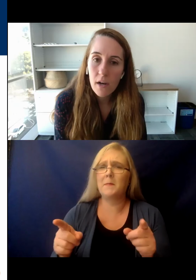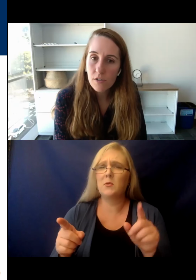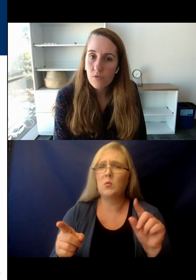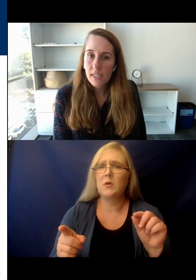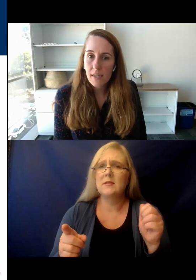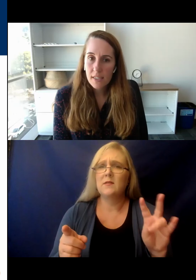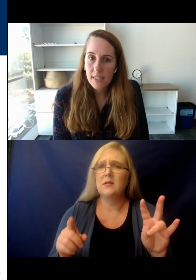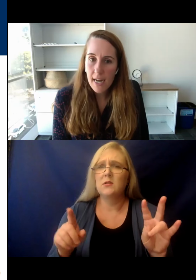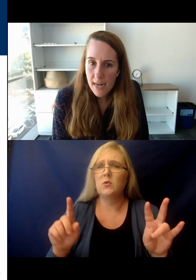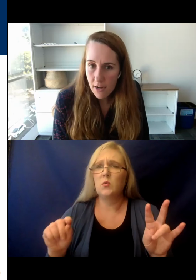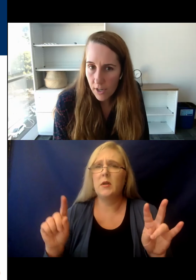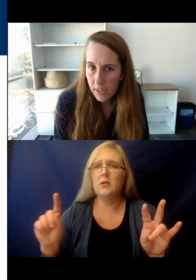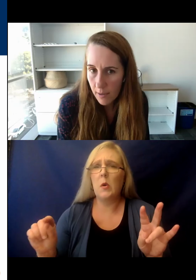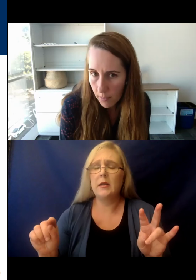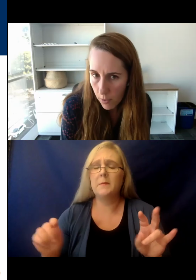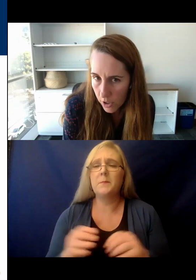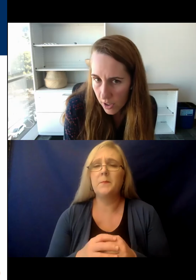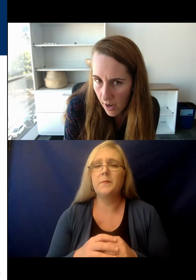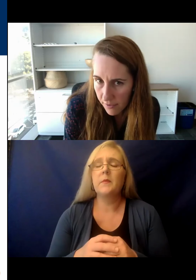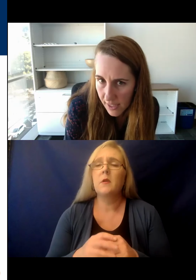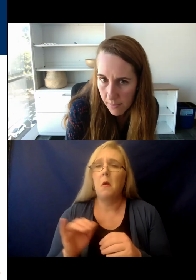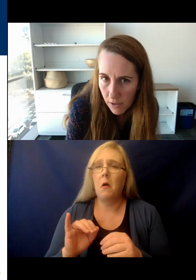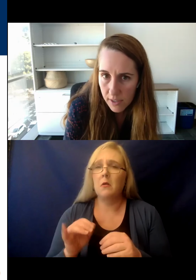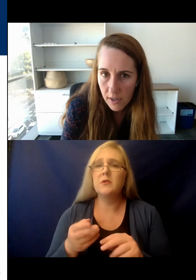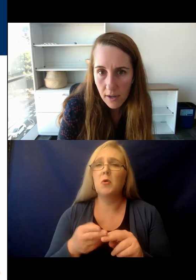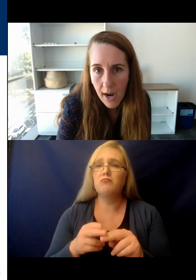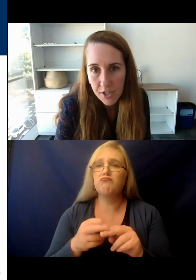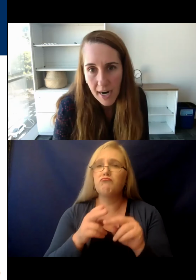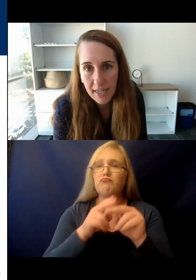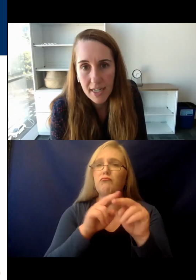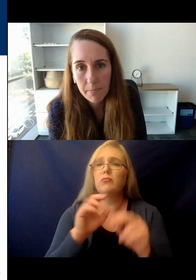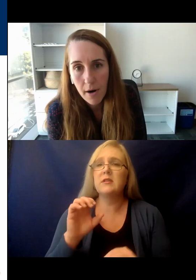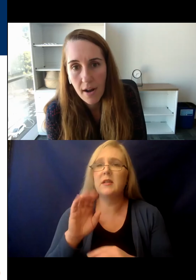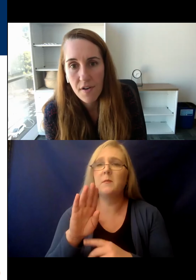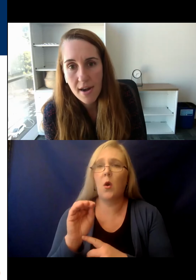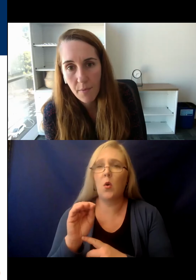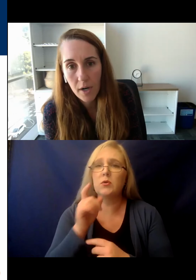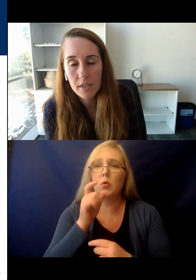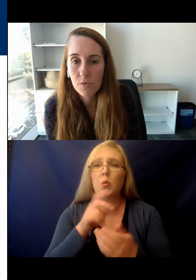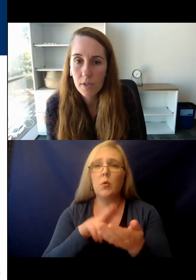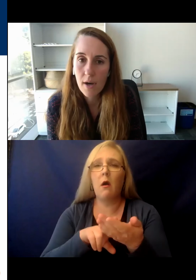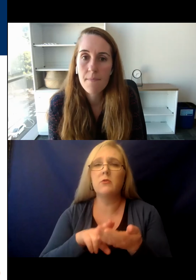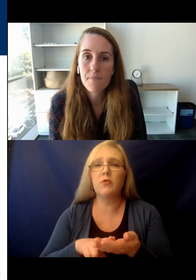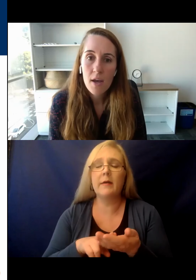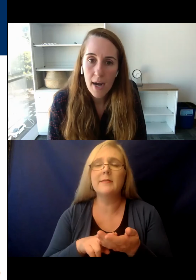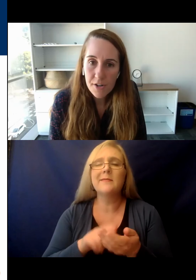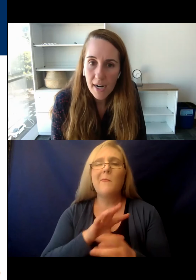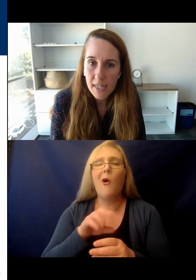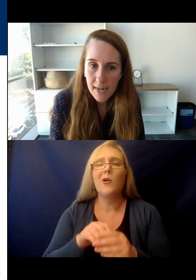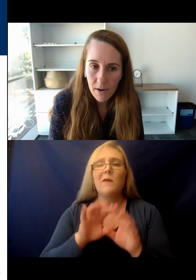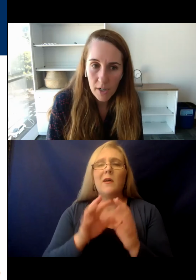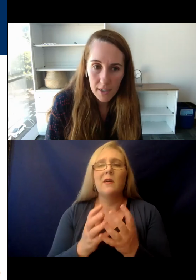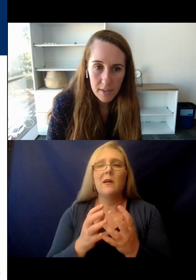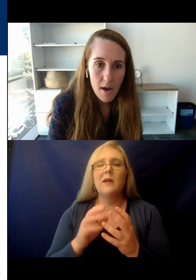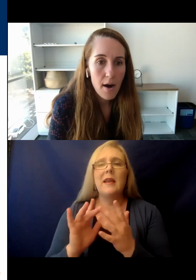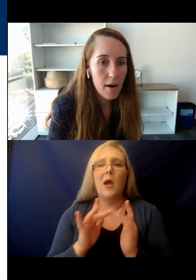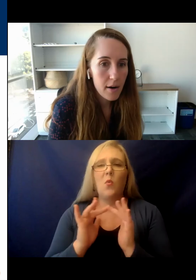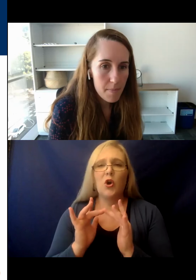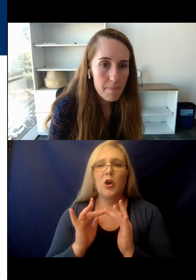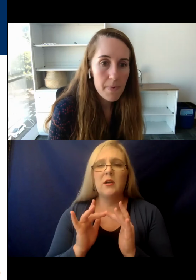We also see a steady increase in the proportion of CBOs that are contracting as part of a network. So contracting